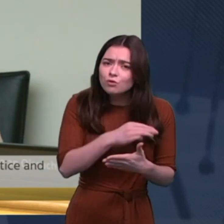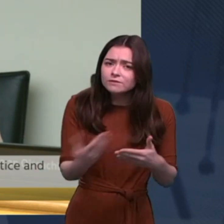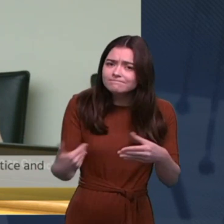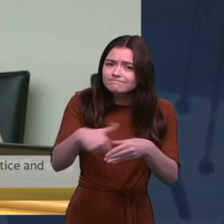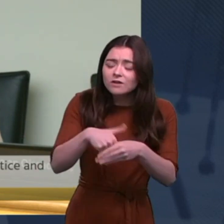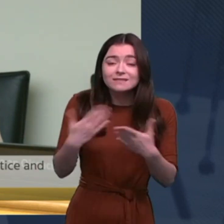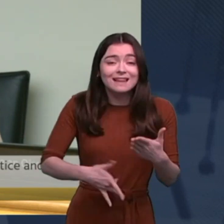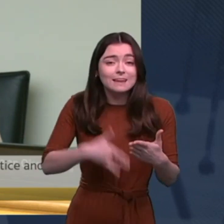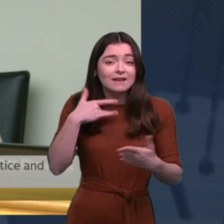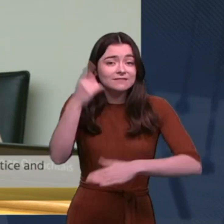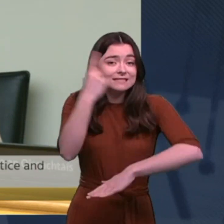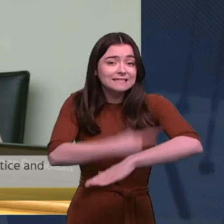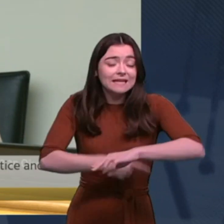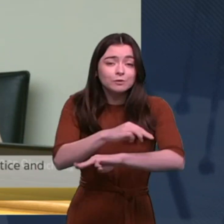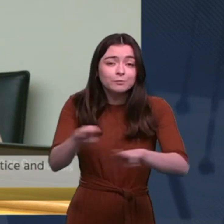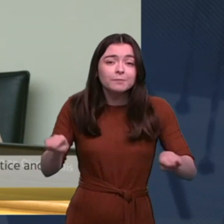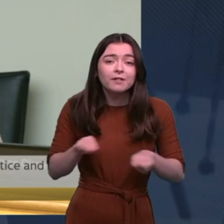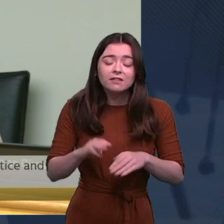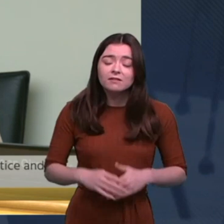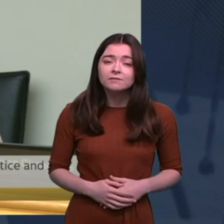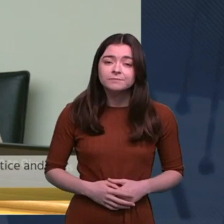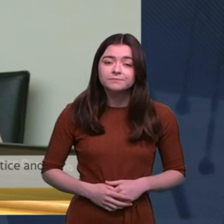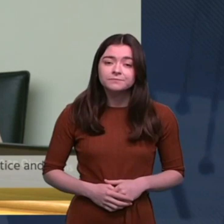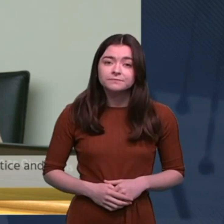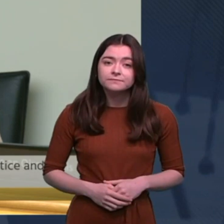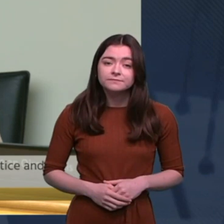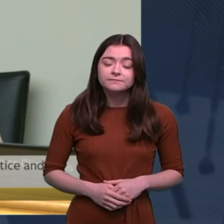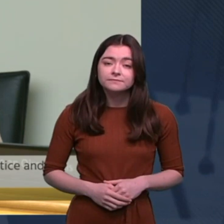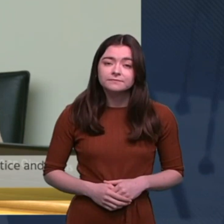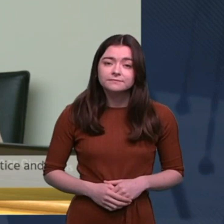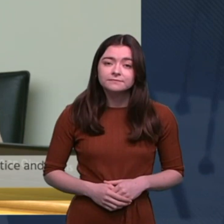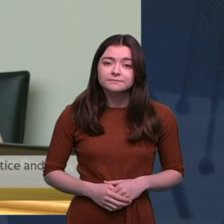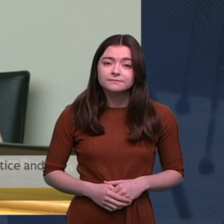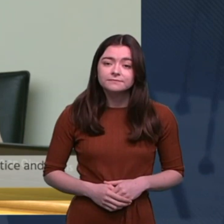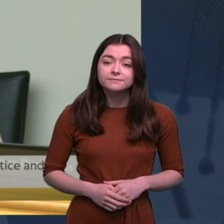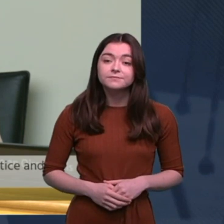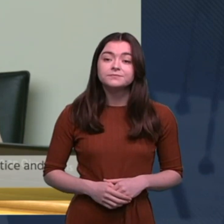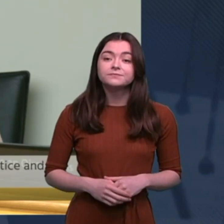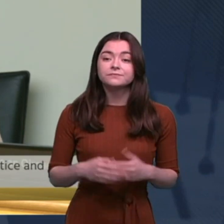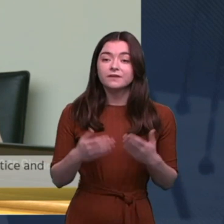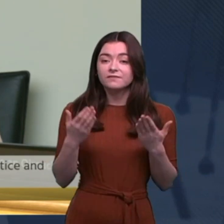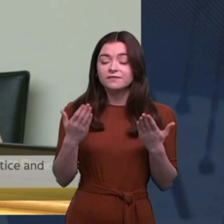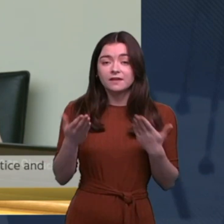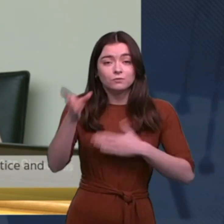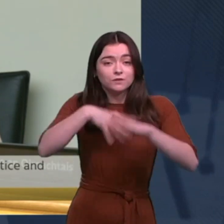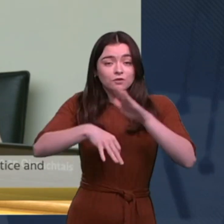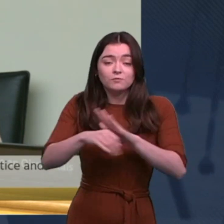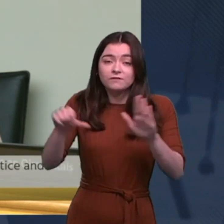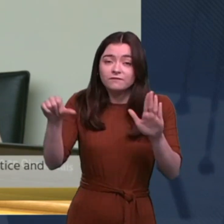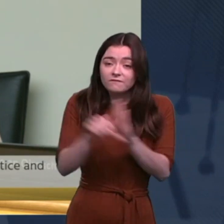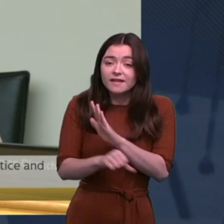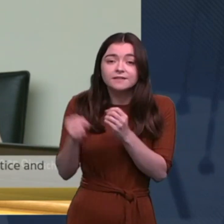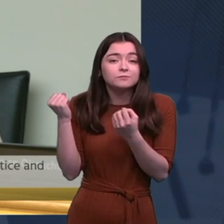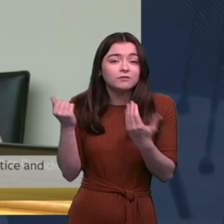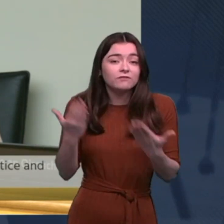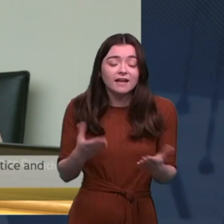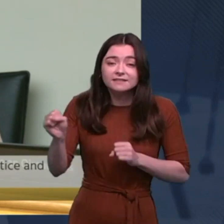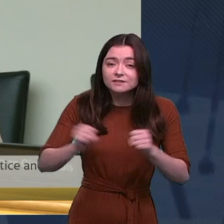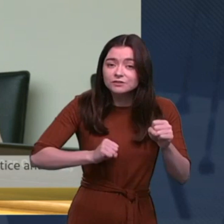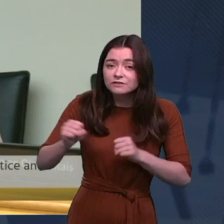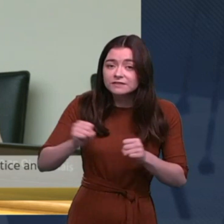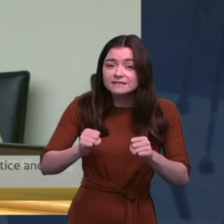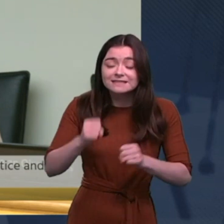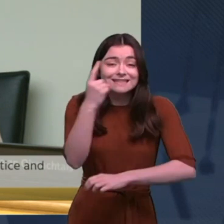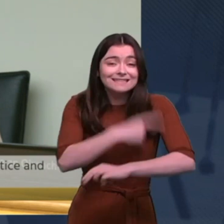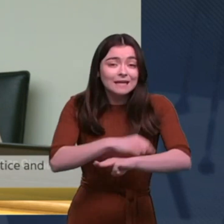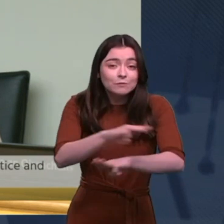life of disabled people or people with disabilities. And then when the state fails to provide the services disabled people and children with disabilities